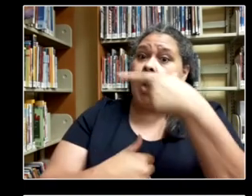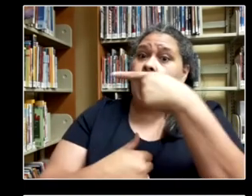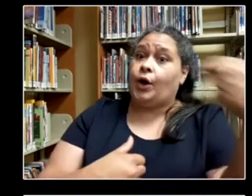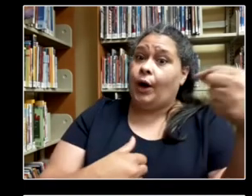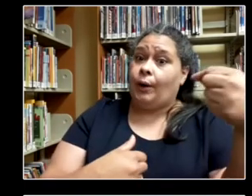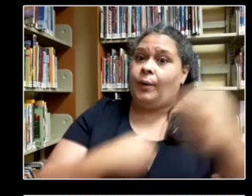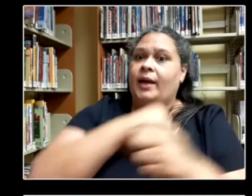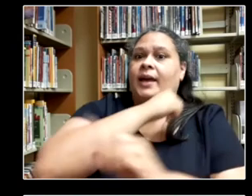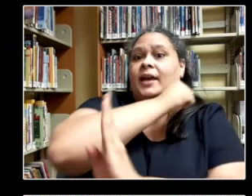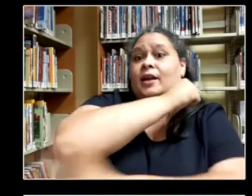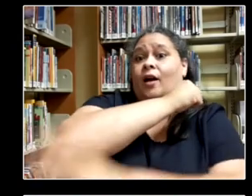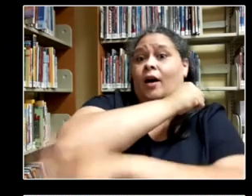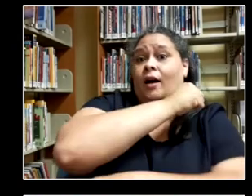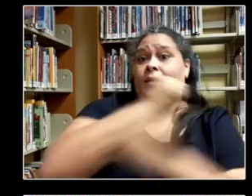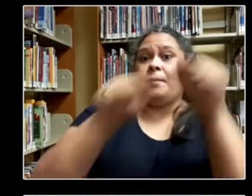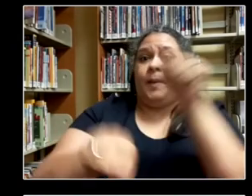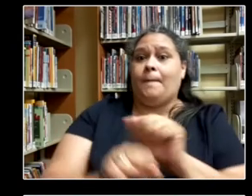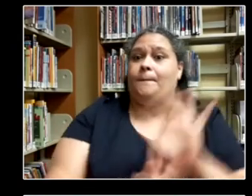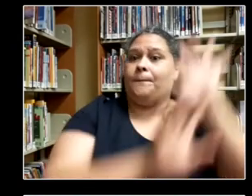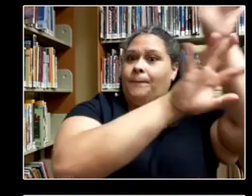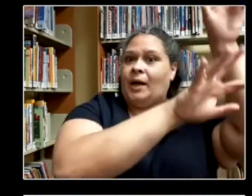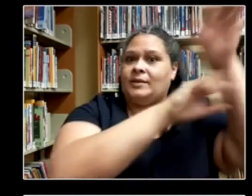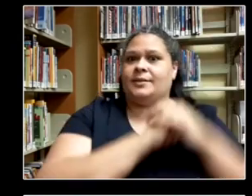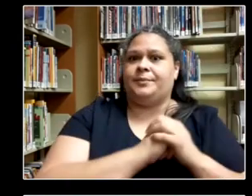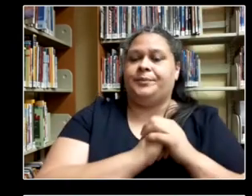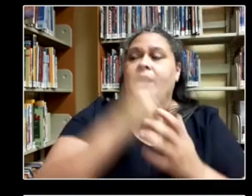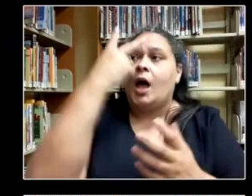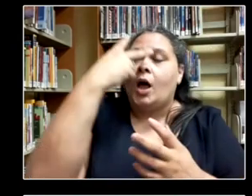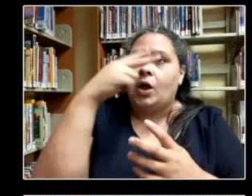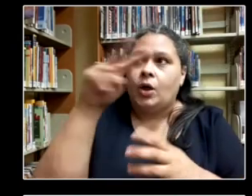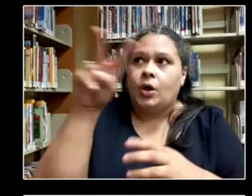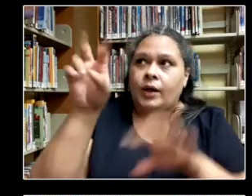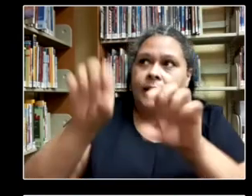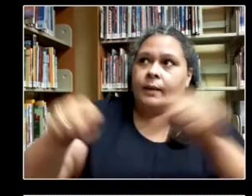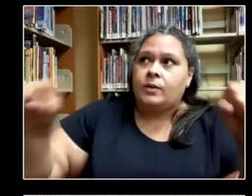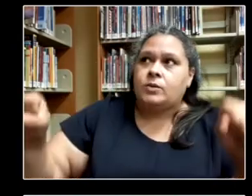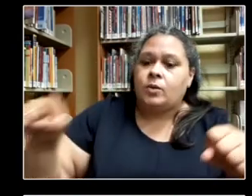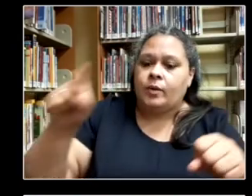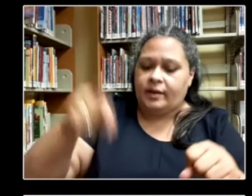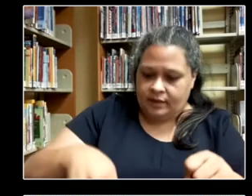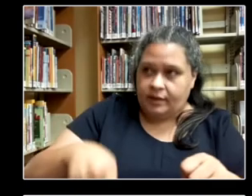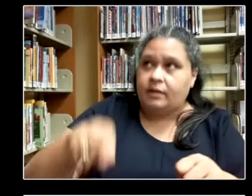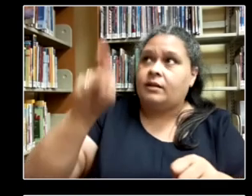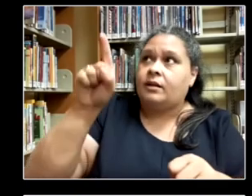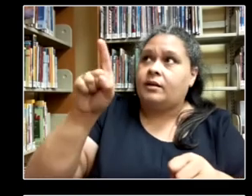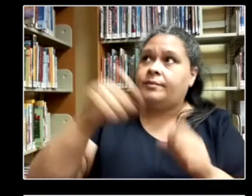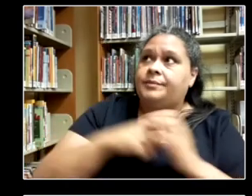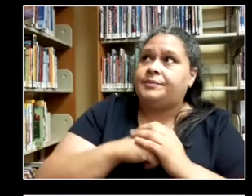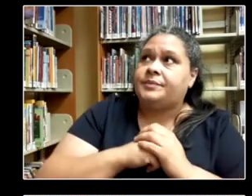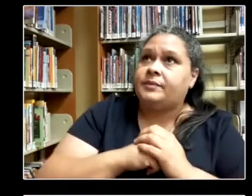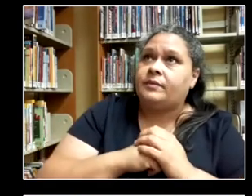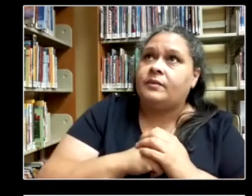scroll slowly, moving from the bottom to the top, looking at every brushstroke and